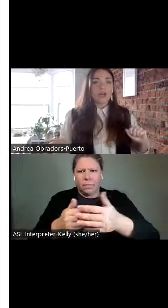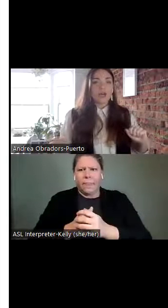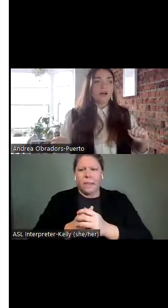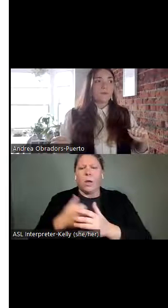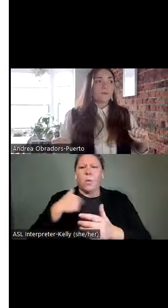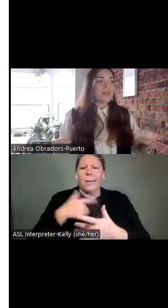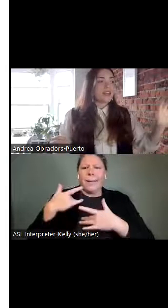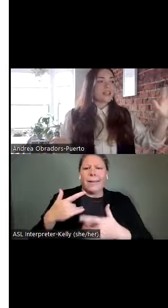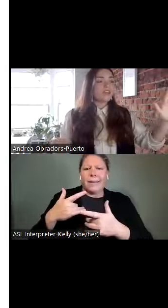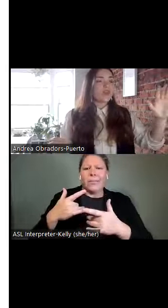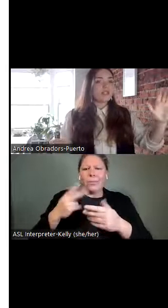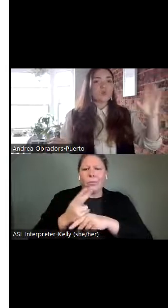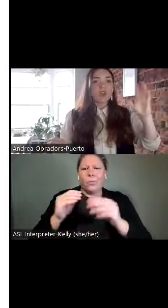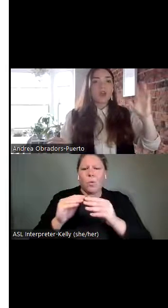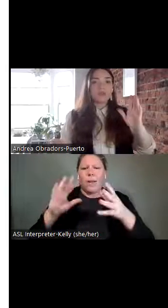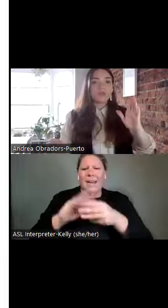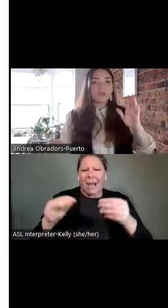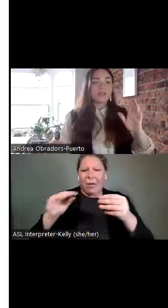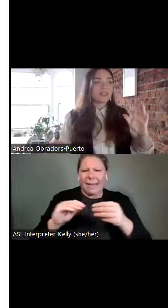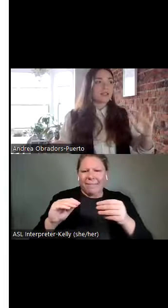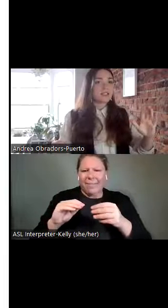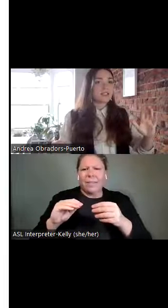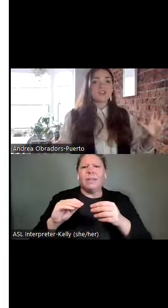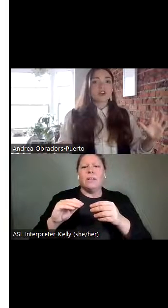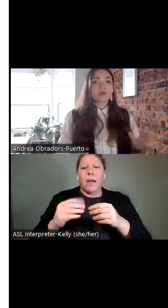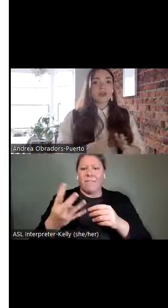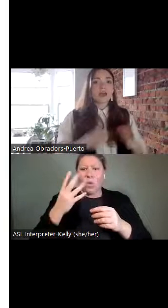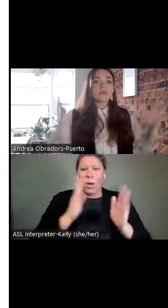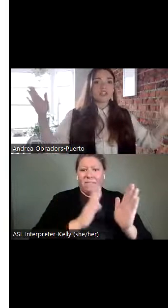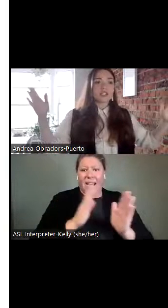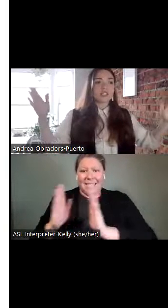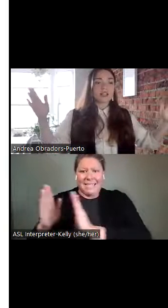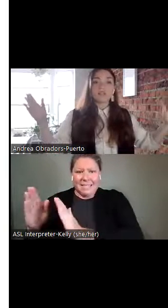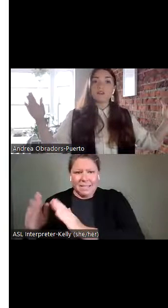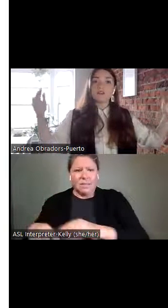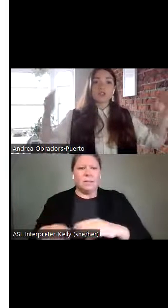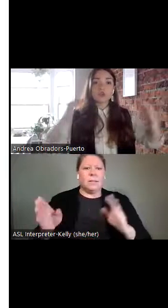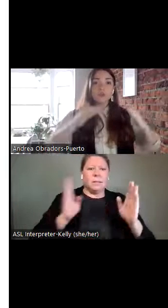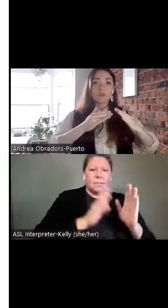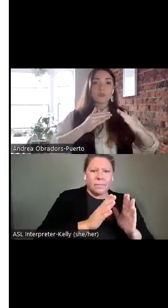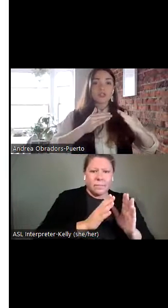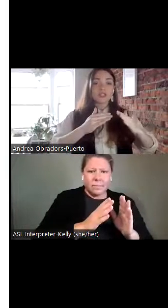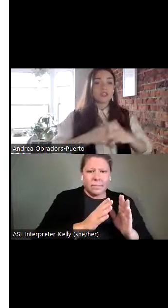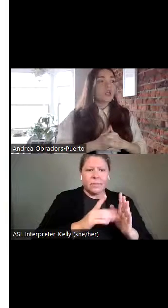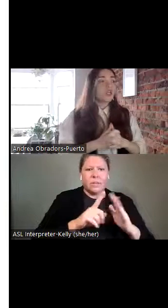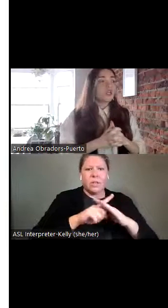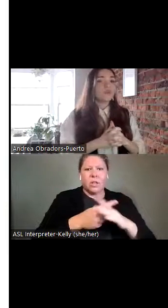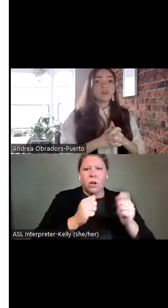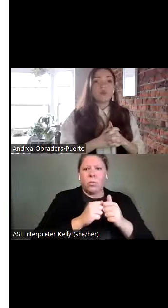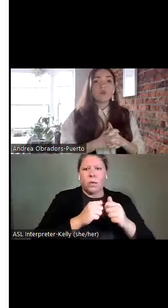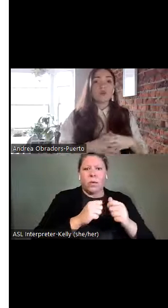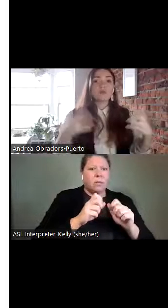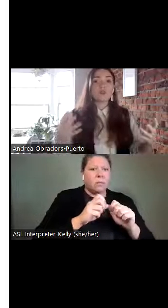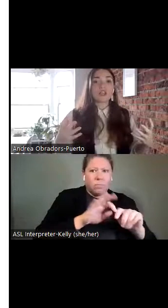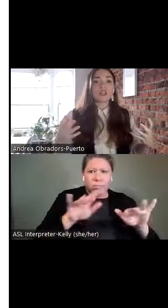way. And each phases, we have 4 phases, start with divergence and finish with convergence. So first